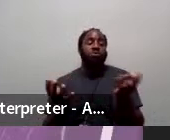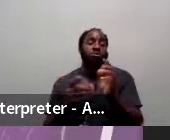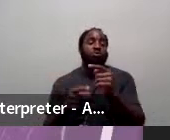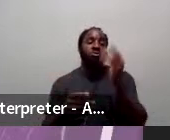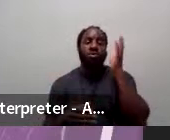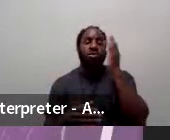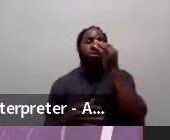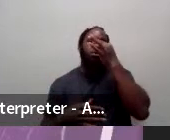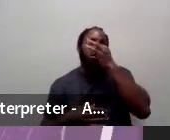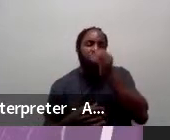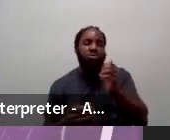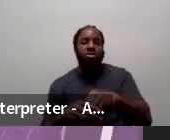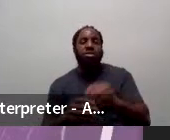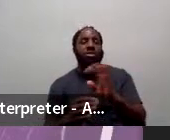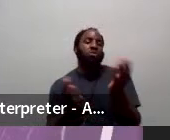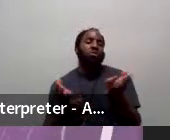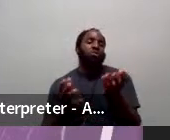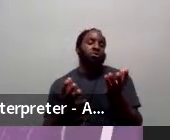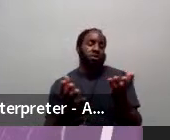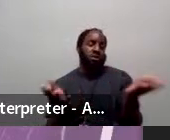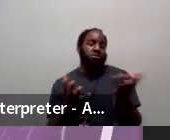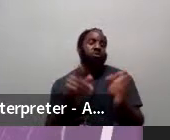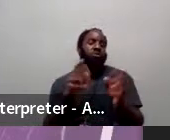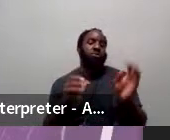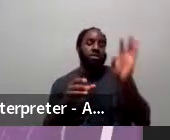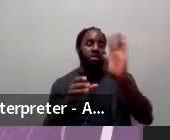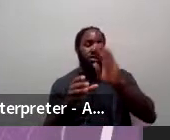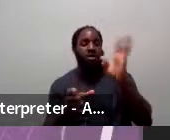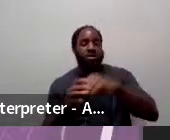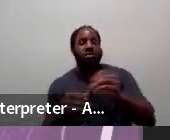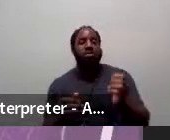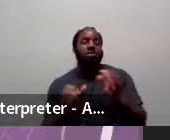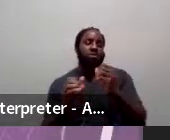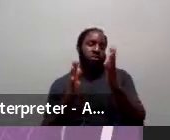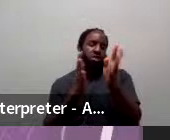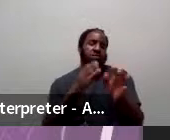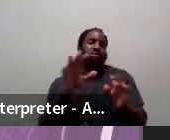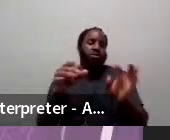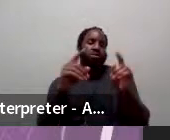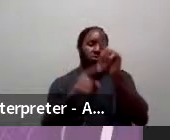interested in the coming year. So please leave your comments and questions in the chat